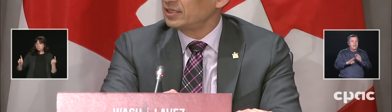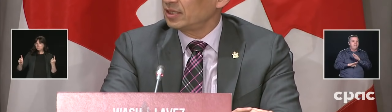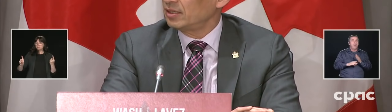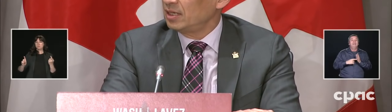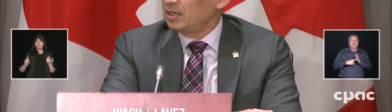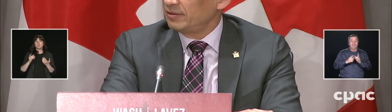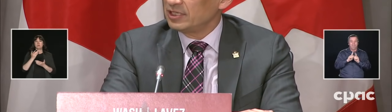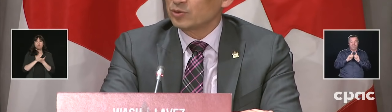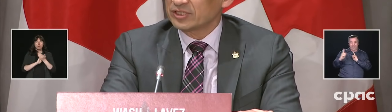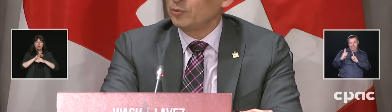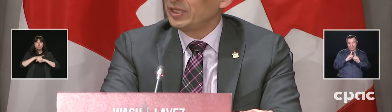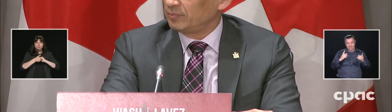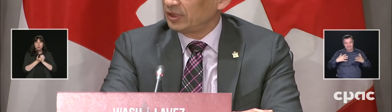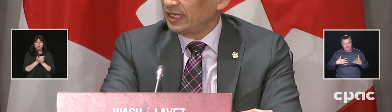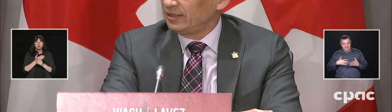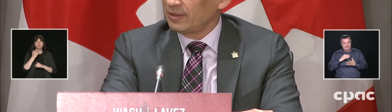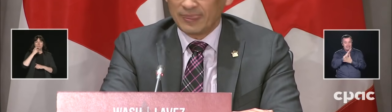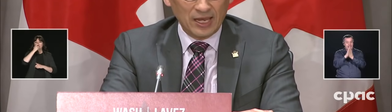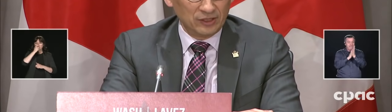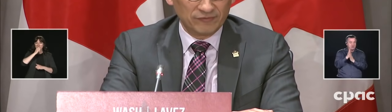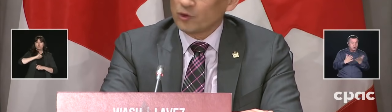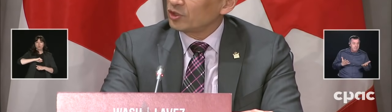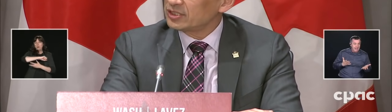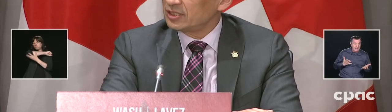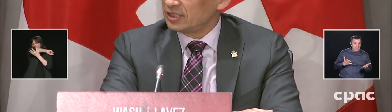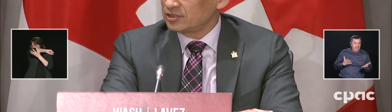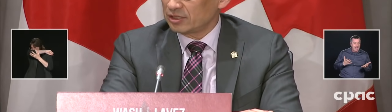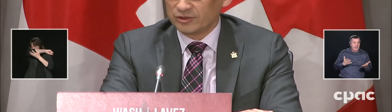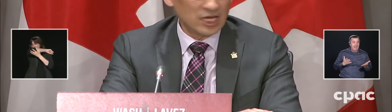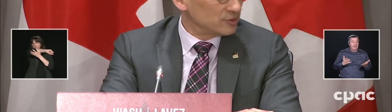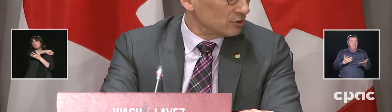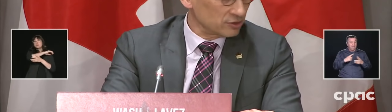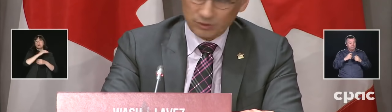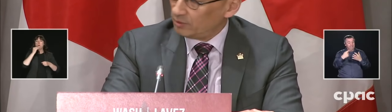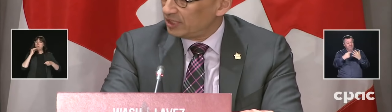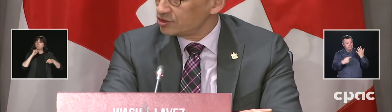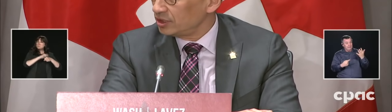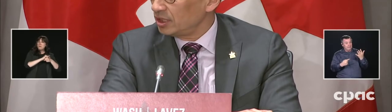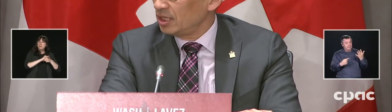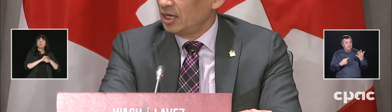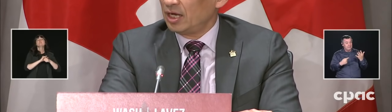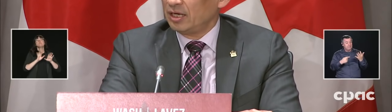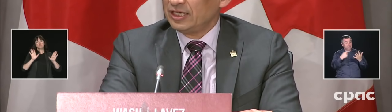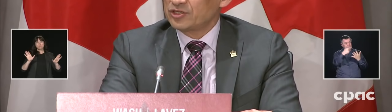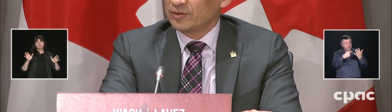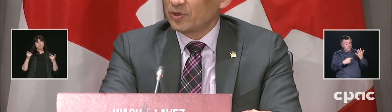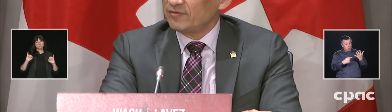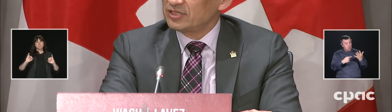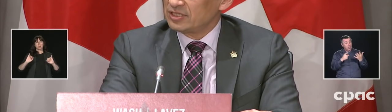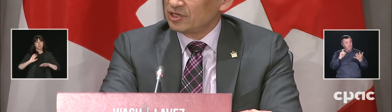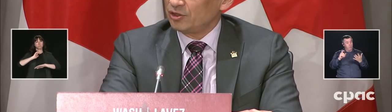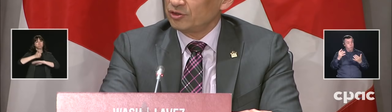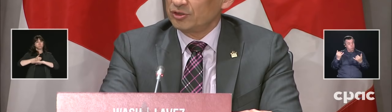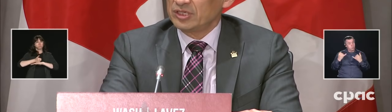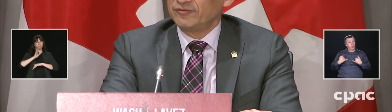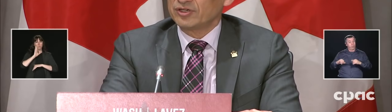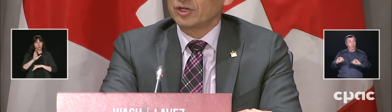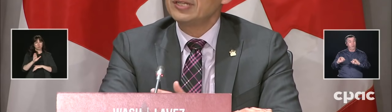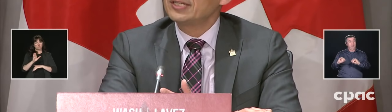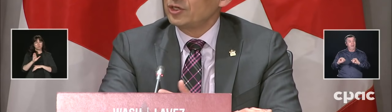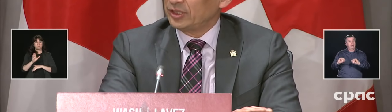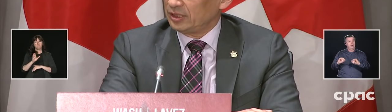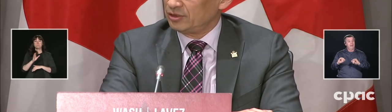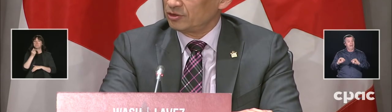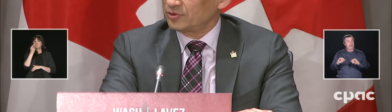those basic things will still be in play. And then, of course, as Dr. Tam has also mentioned, each of the provinces and territories, if